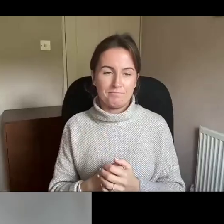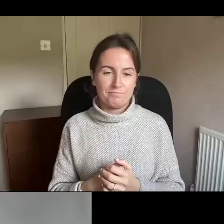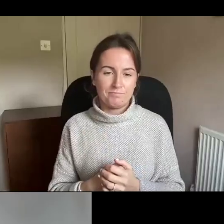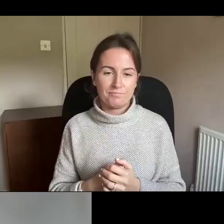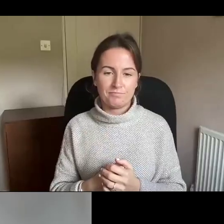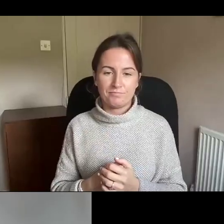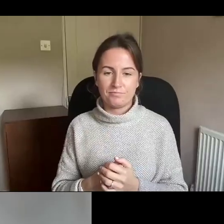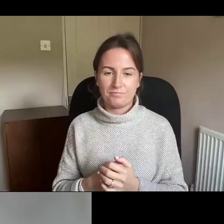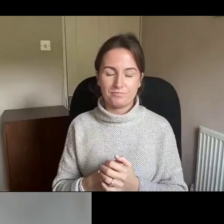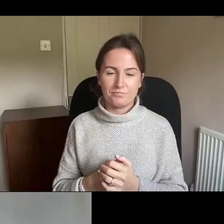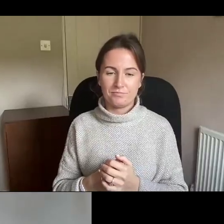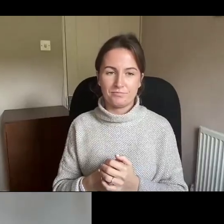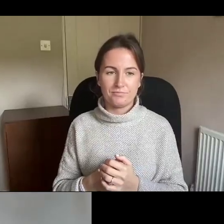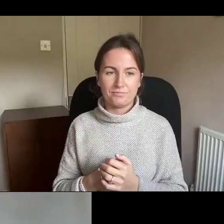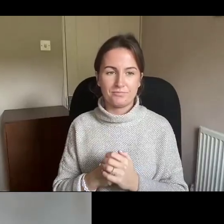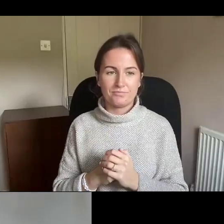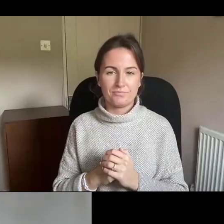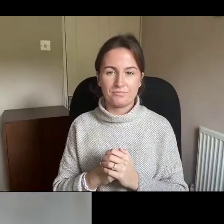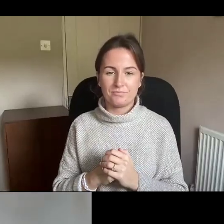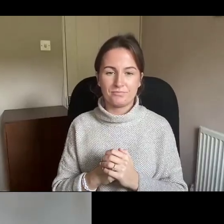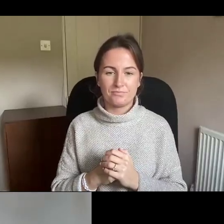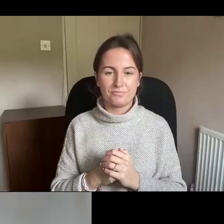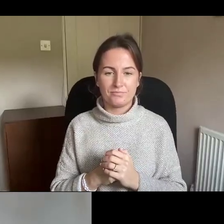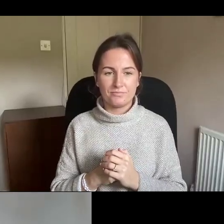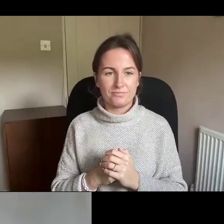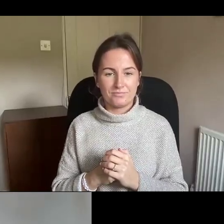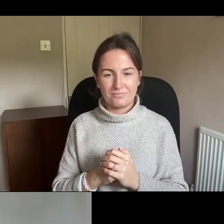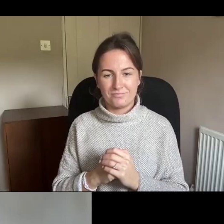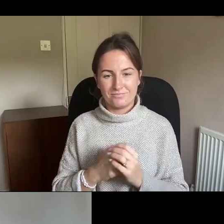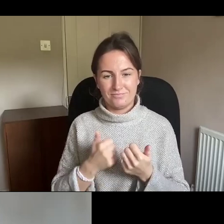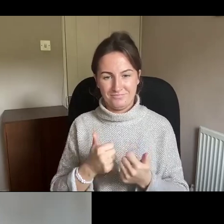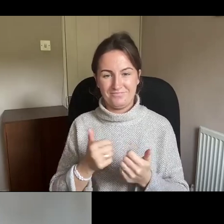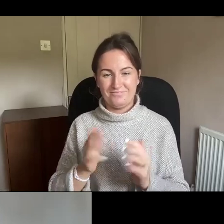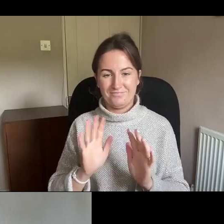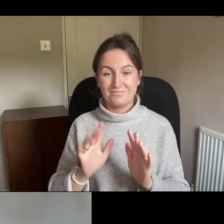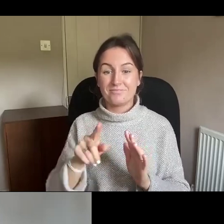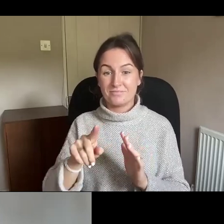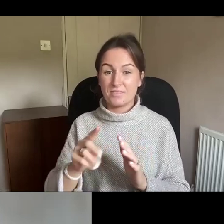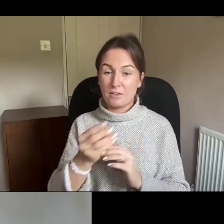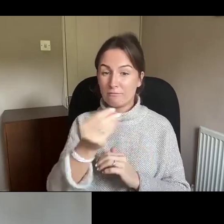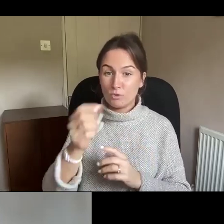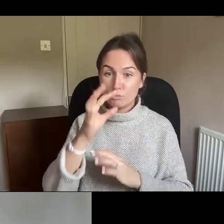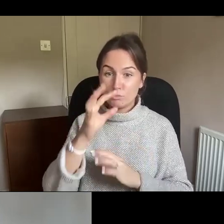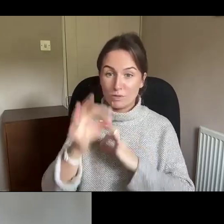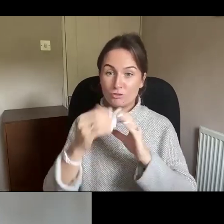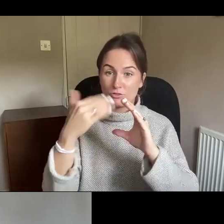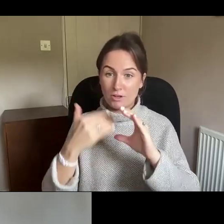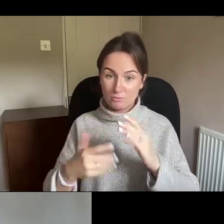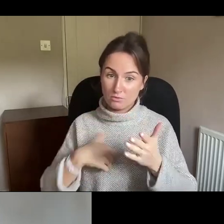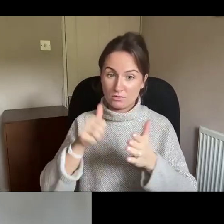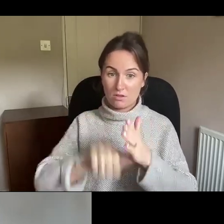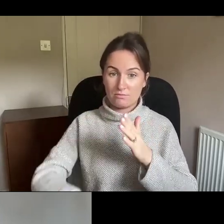So, great. Hi, Ria. So hello. Hi, James. We've got a few questions in the chat. Shall we jump straight into